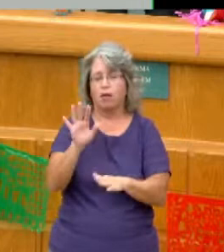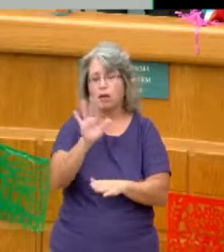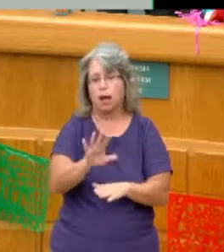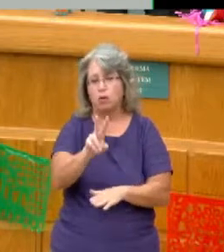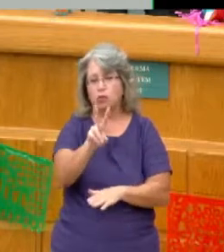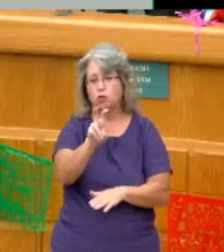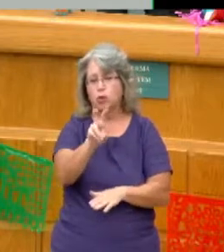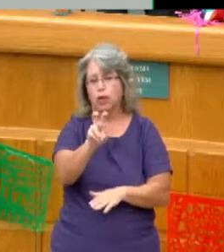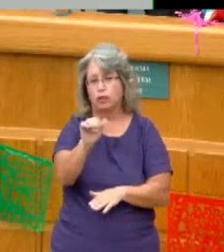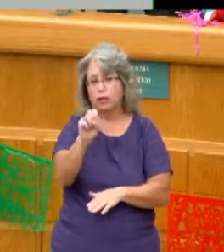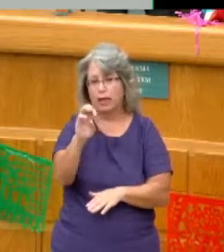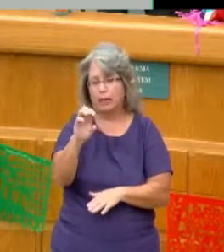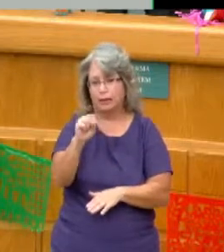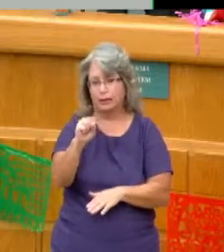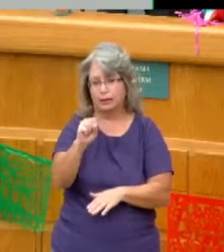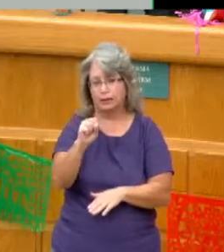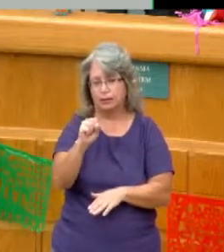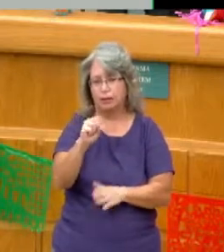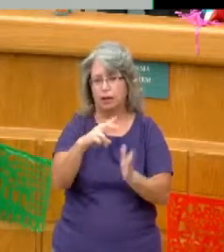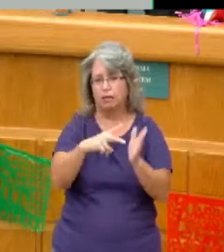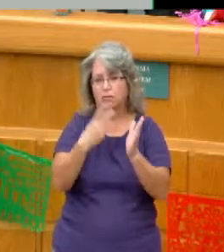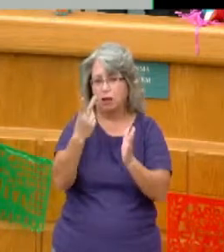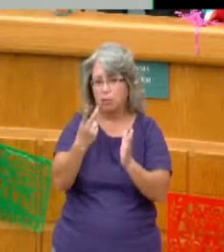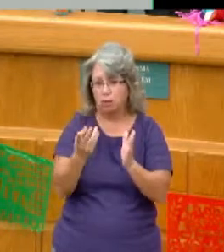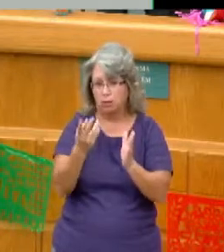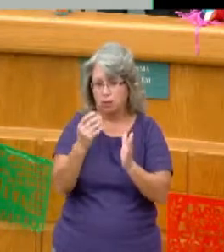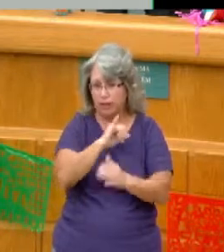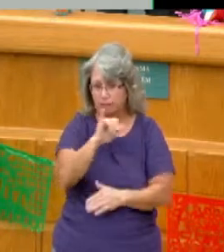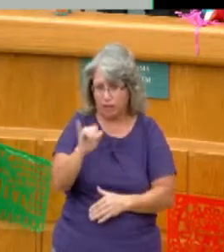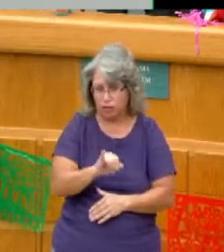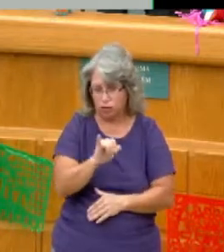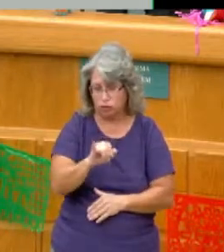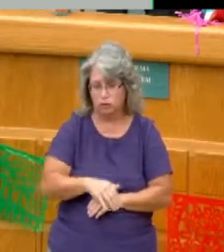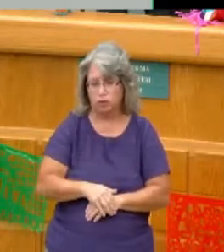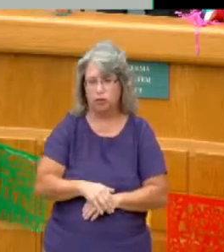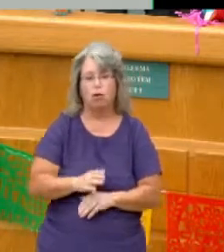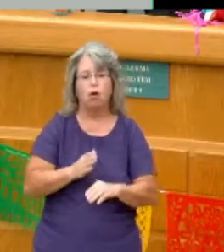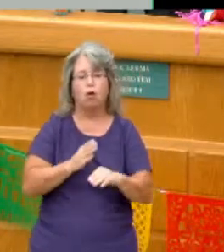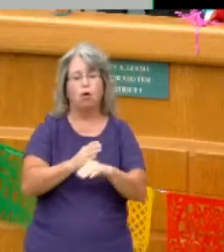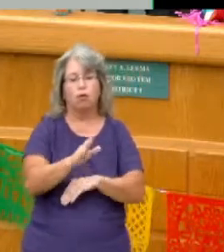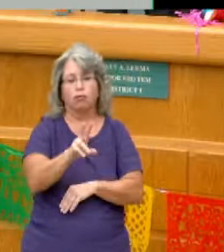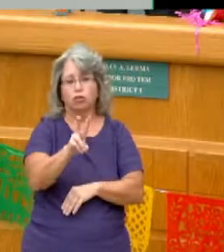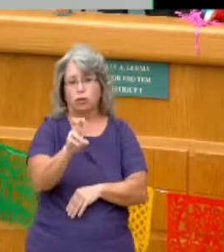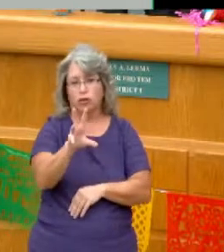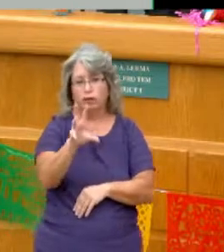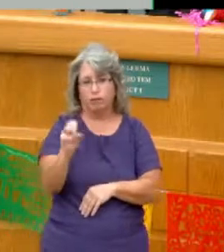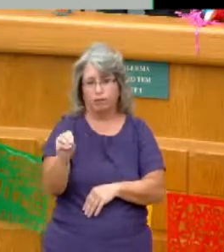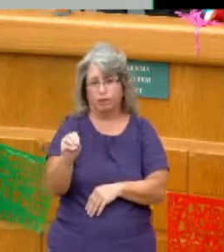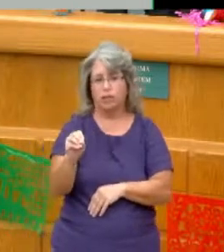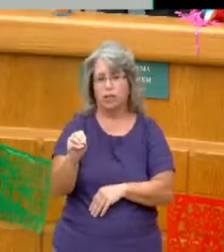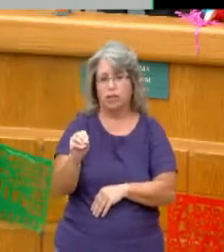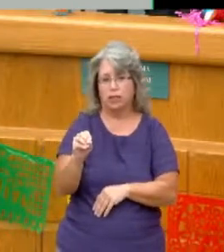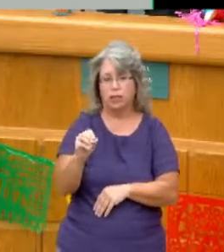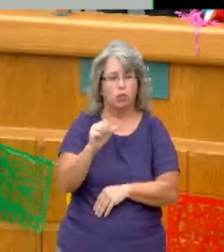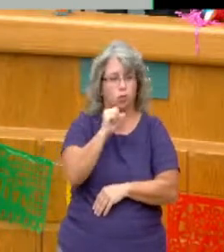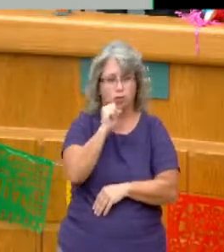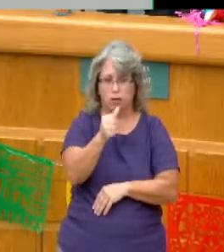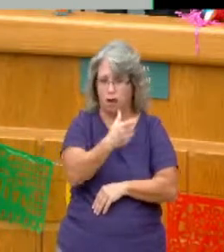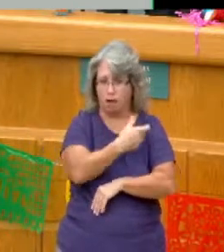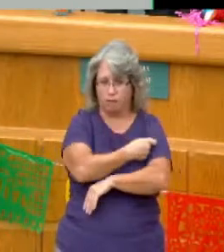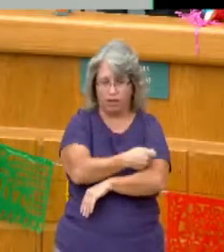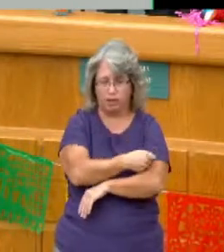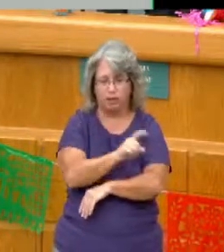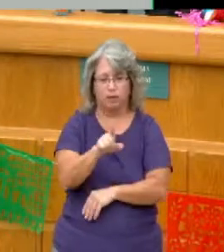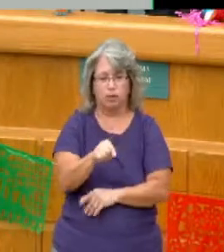reinfections, and of those, well over 150 were not vaccinated, and under 20 were fully